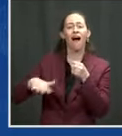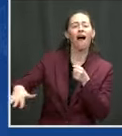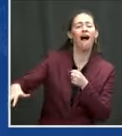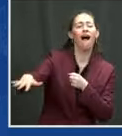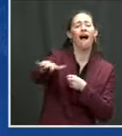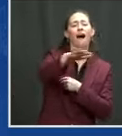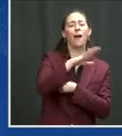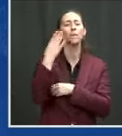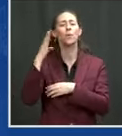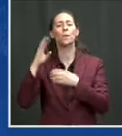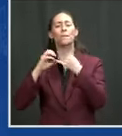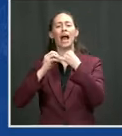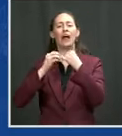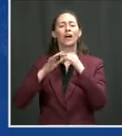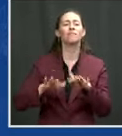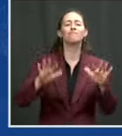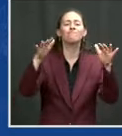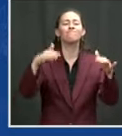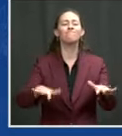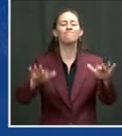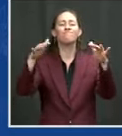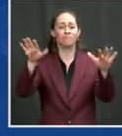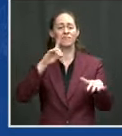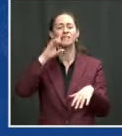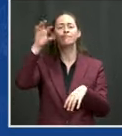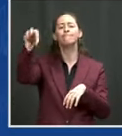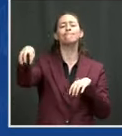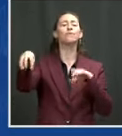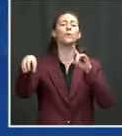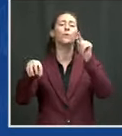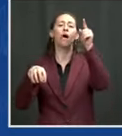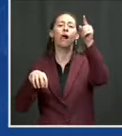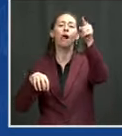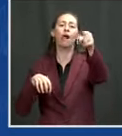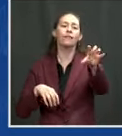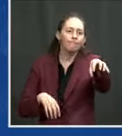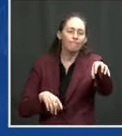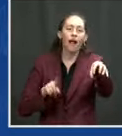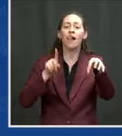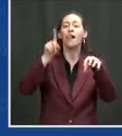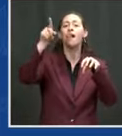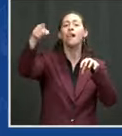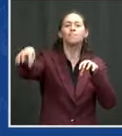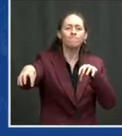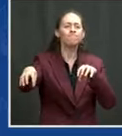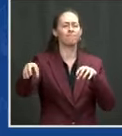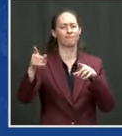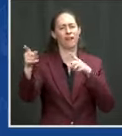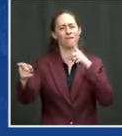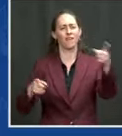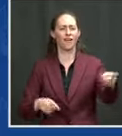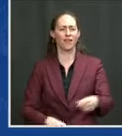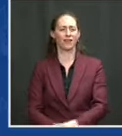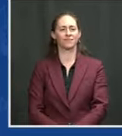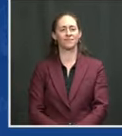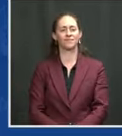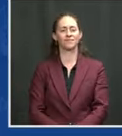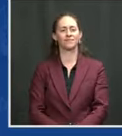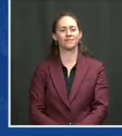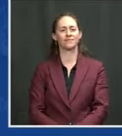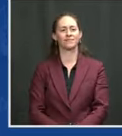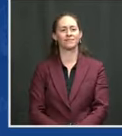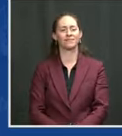asked people in Maine to stay six feet apart, or as the fishermen say, one fathom, some people asked, why so close?